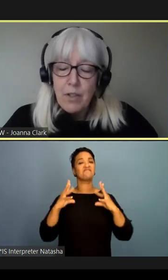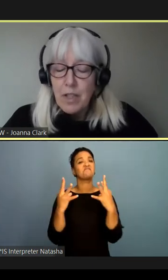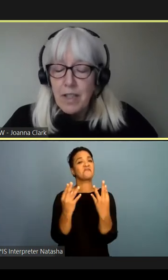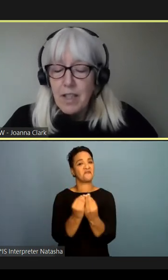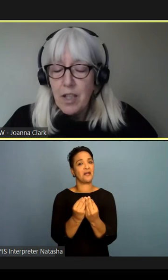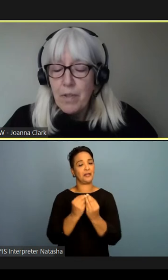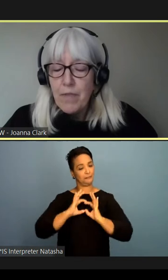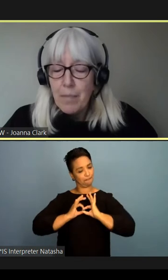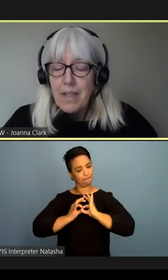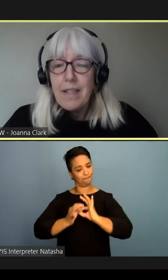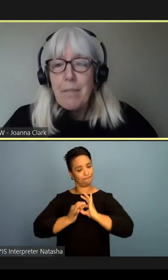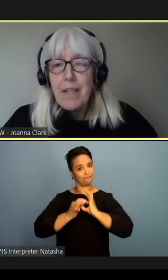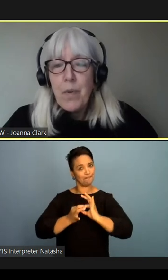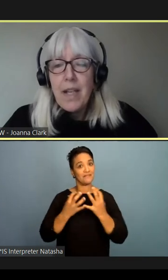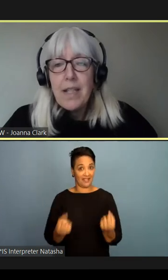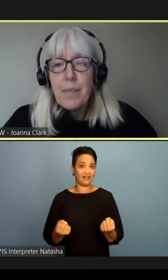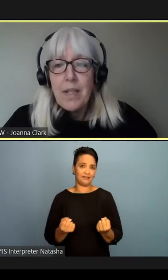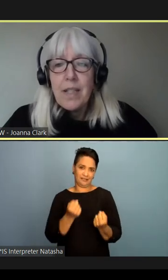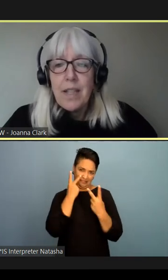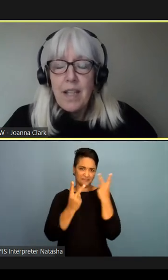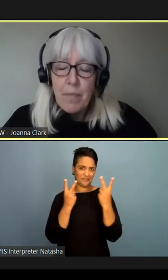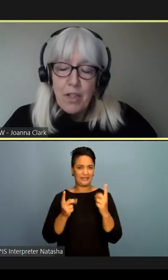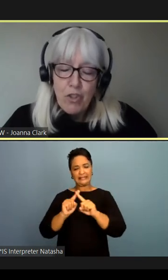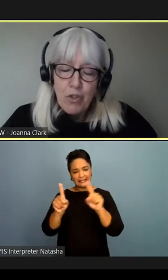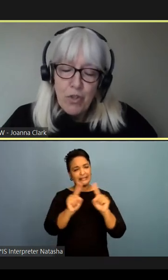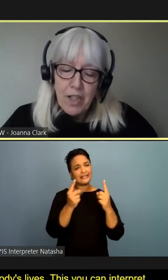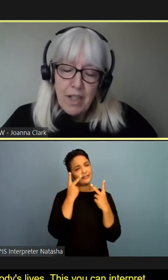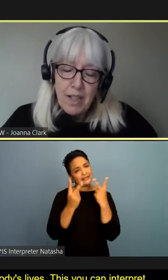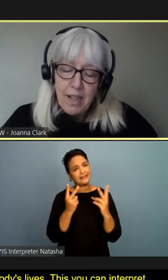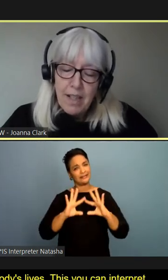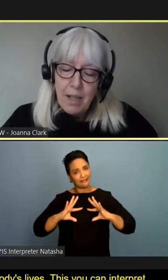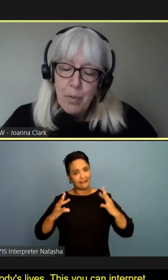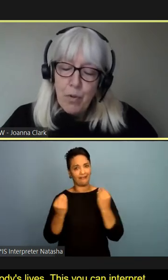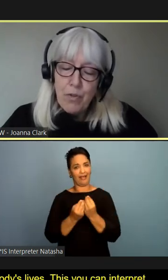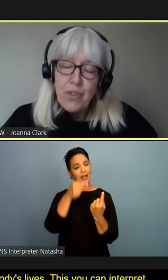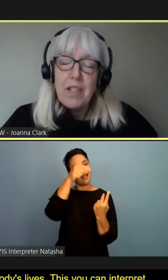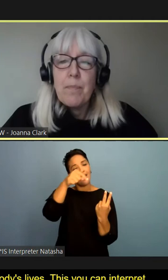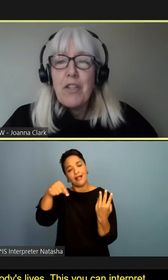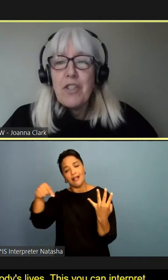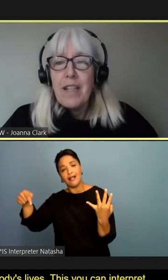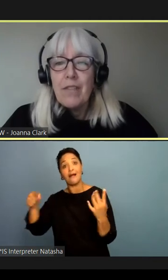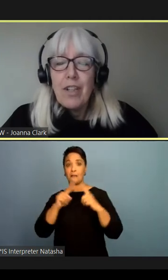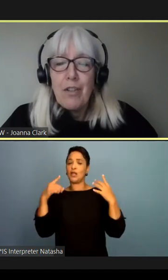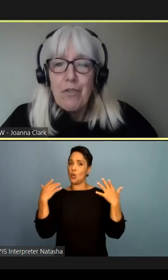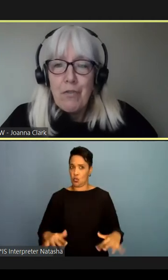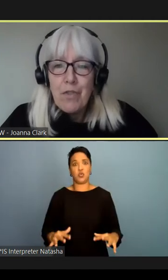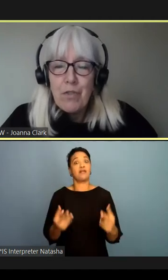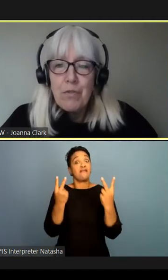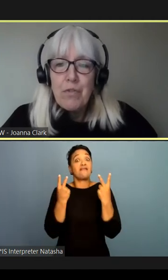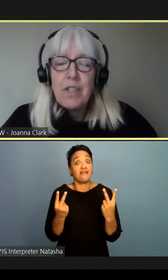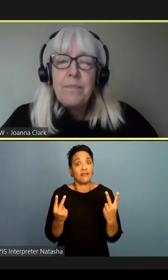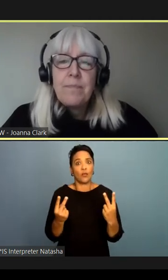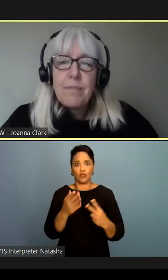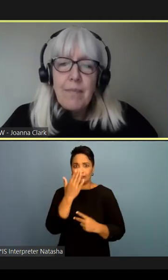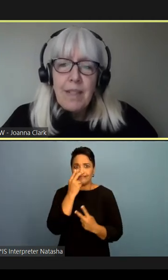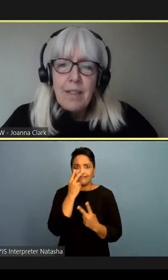this, you can interpret families in many ways, but they have been hugely important, and especially on closure of